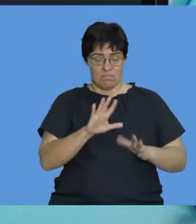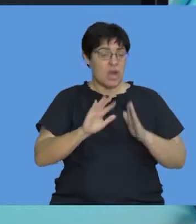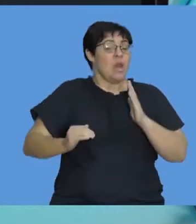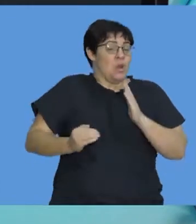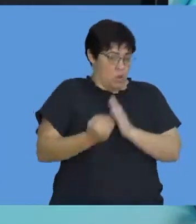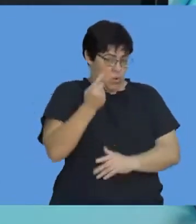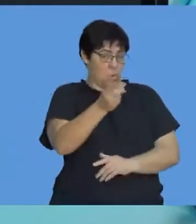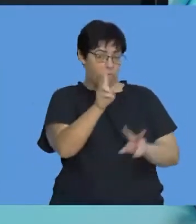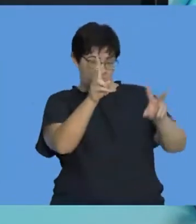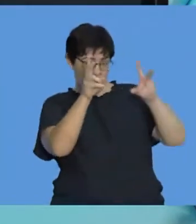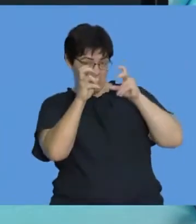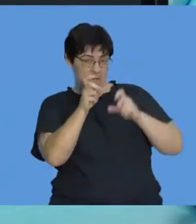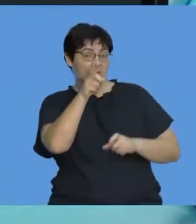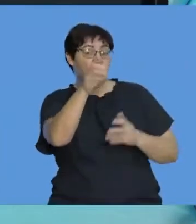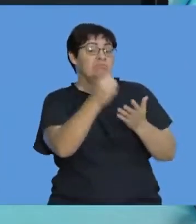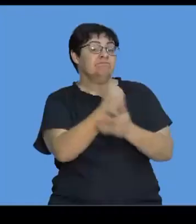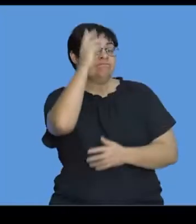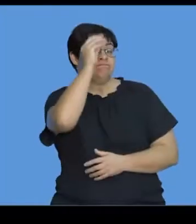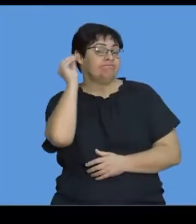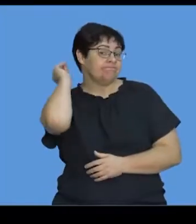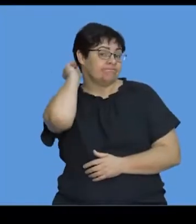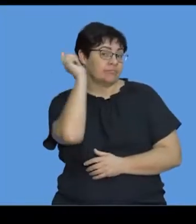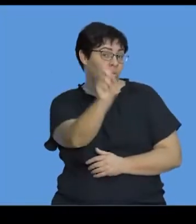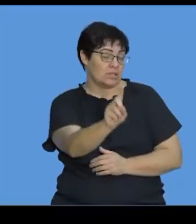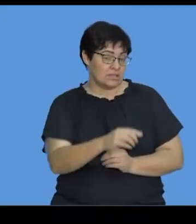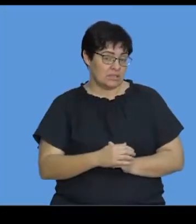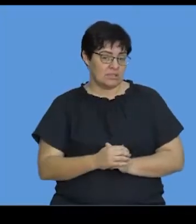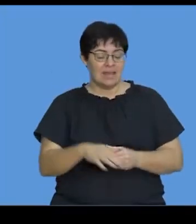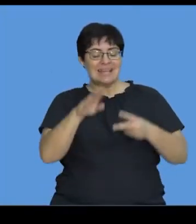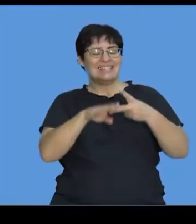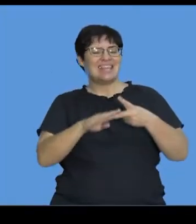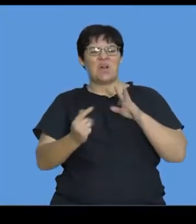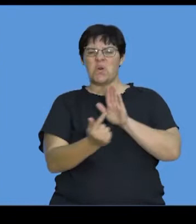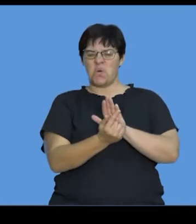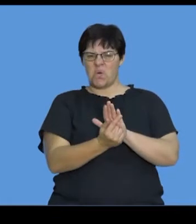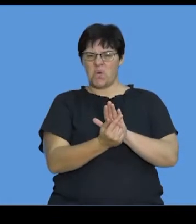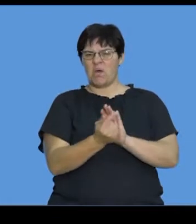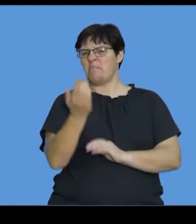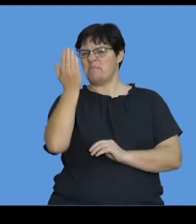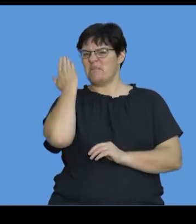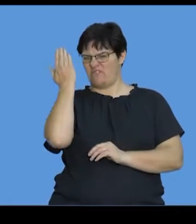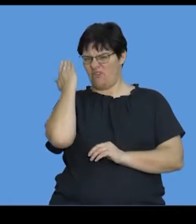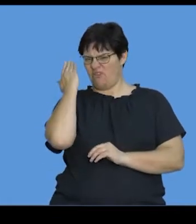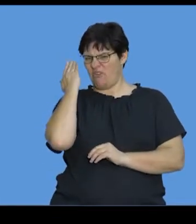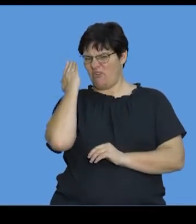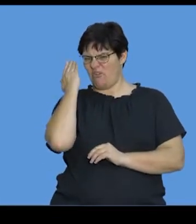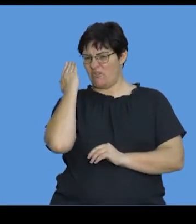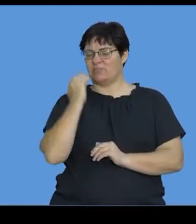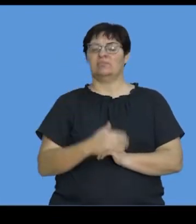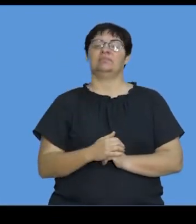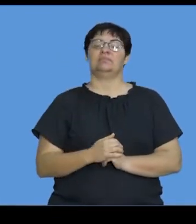So you need to remember, when we did Newton's second law in previous studies,